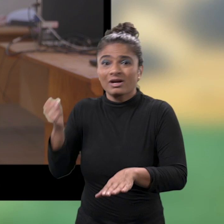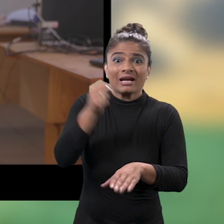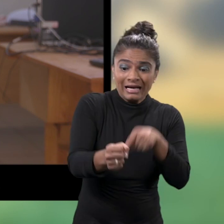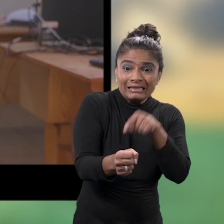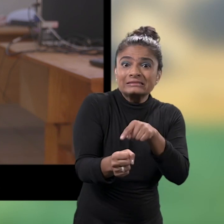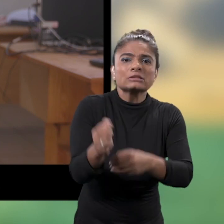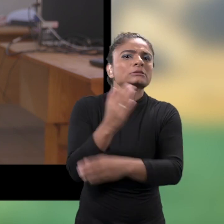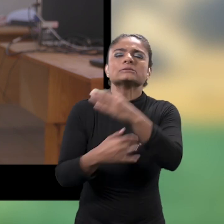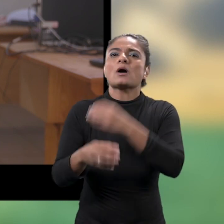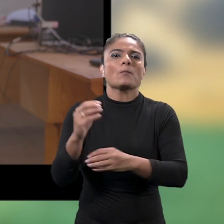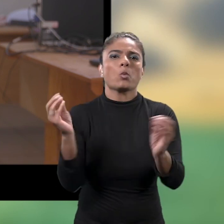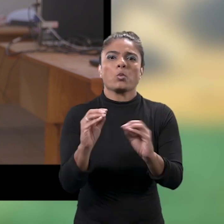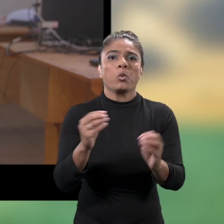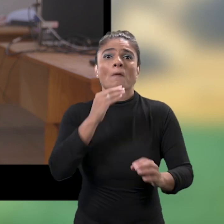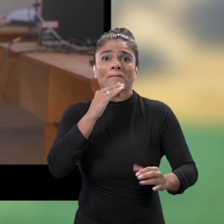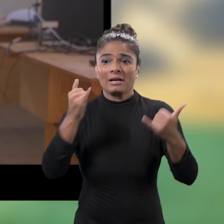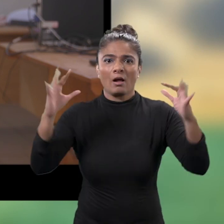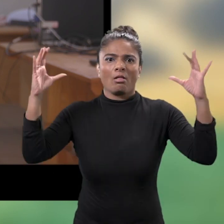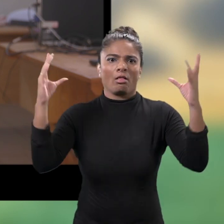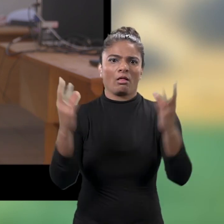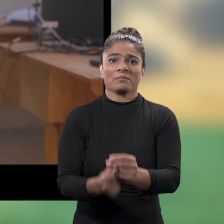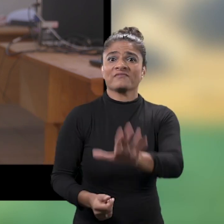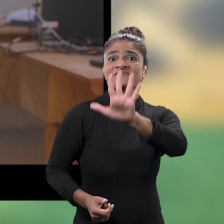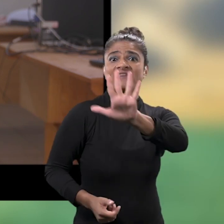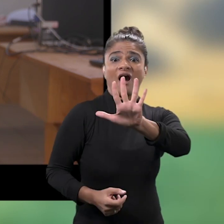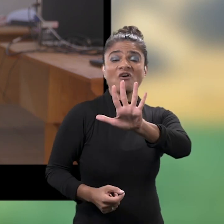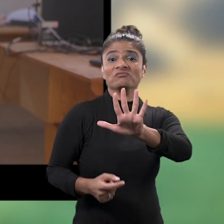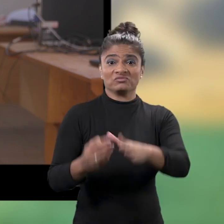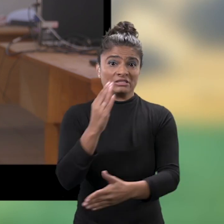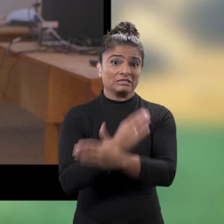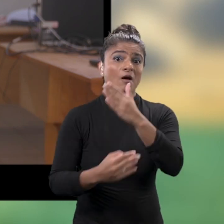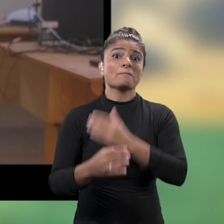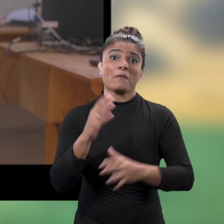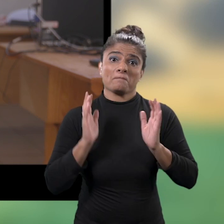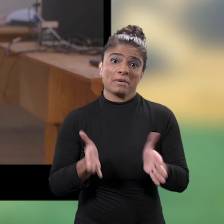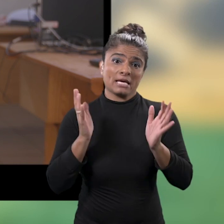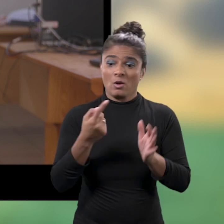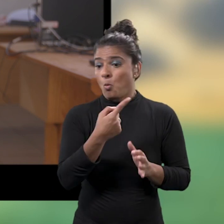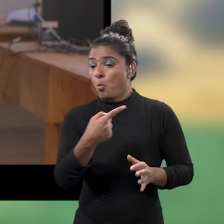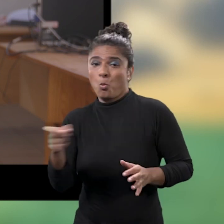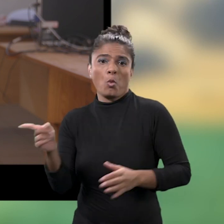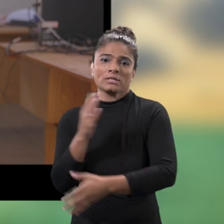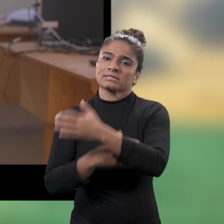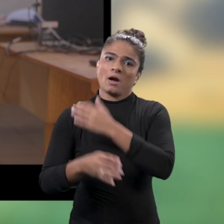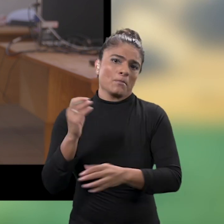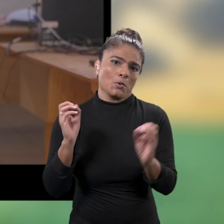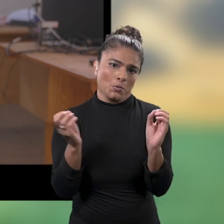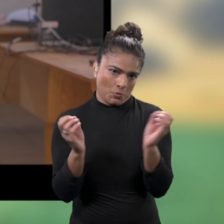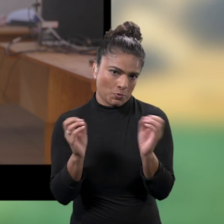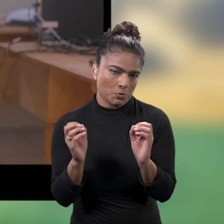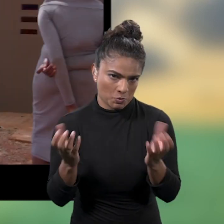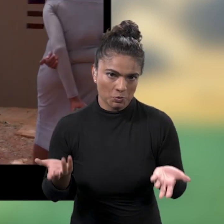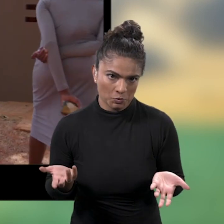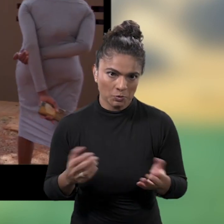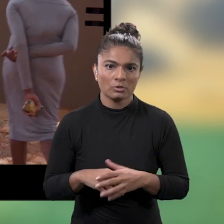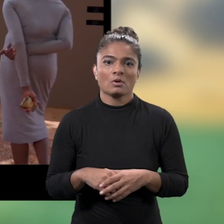abekho disabled. So ngase ngithi njenganje abantu abadisabled si5 njenganje abantu